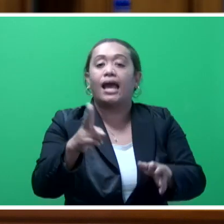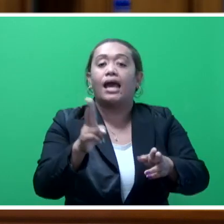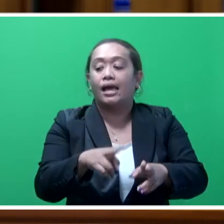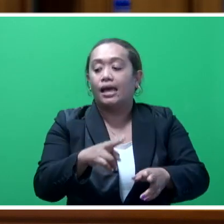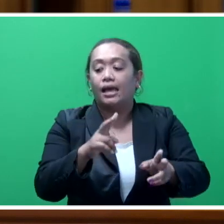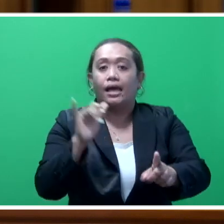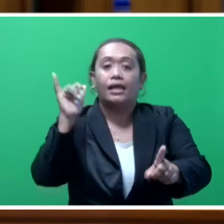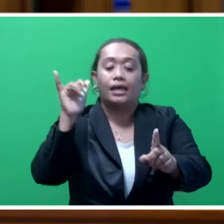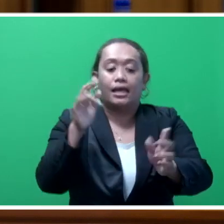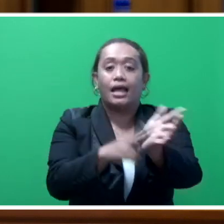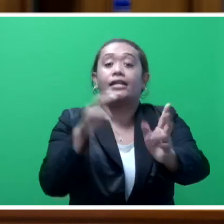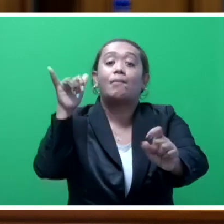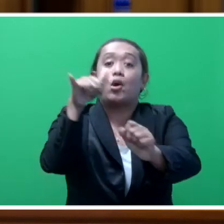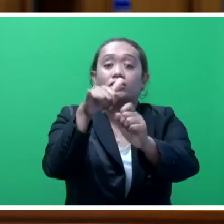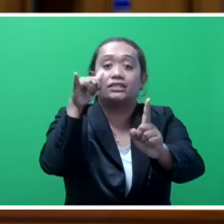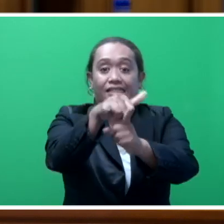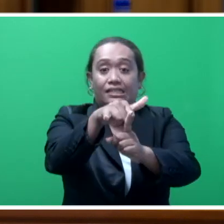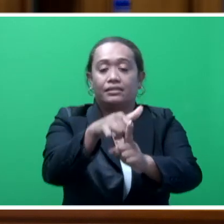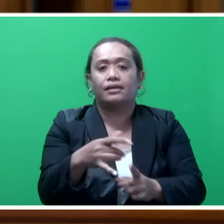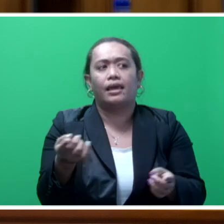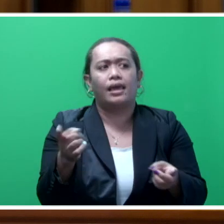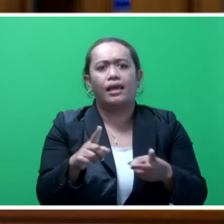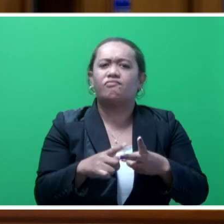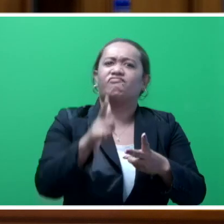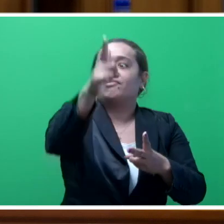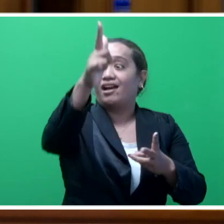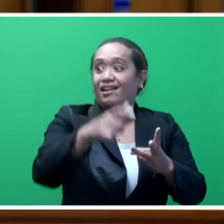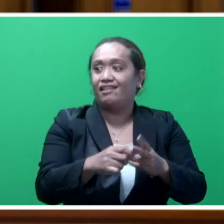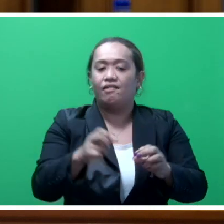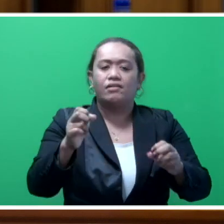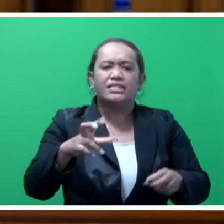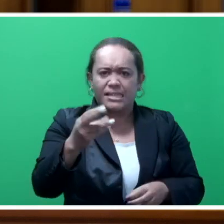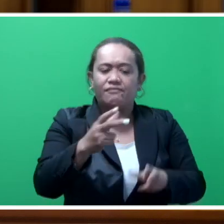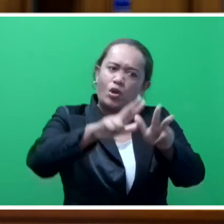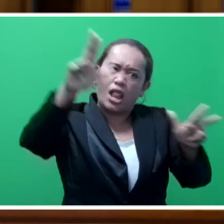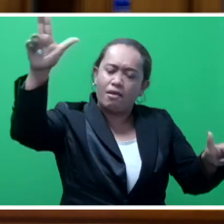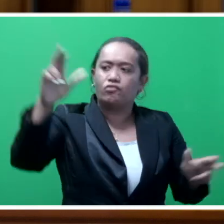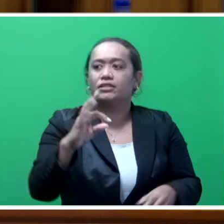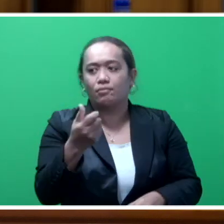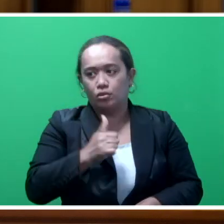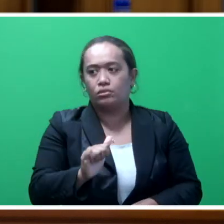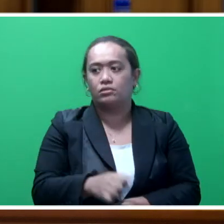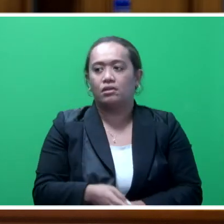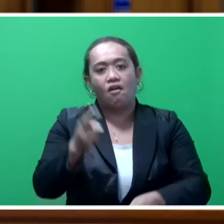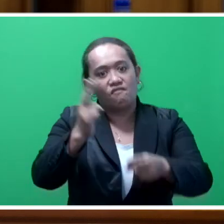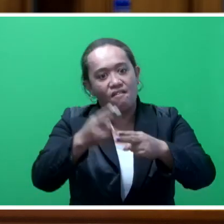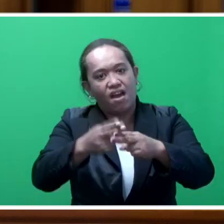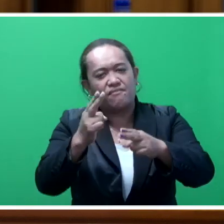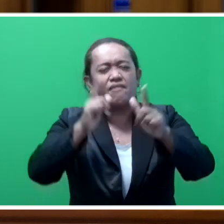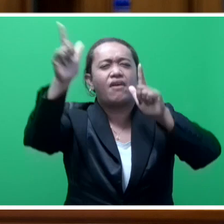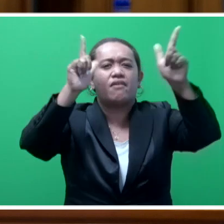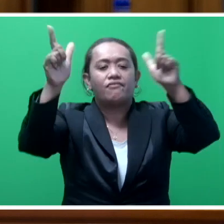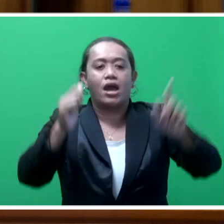areas, who have faced difficulties in trying to maintain their Dalo farms in